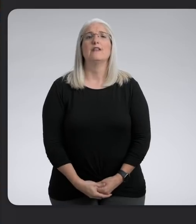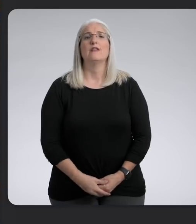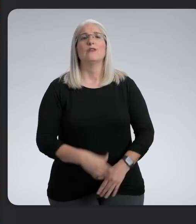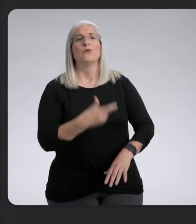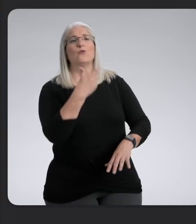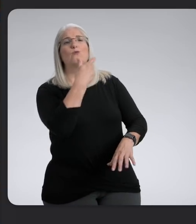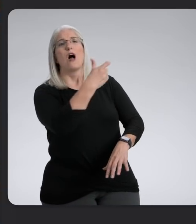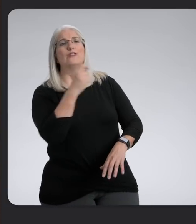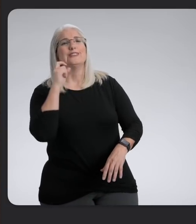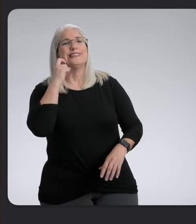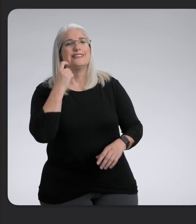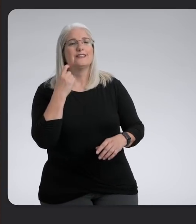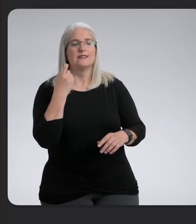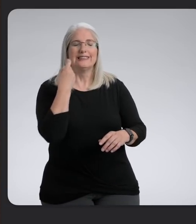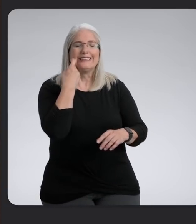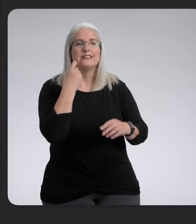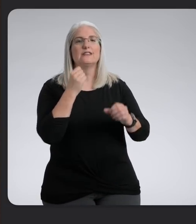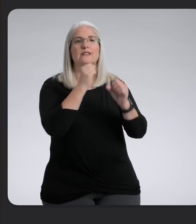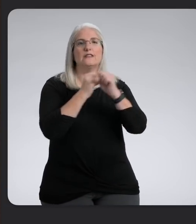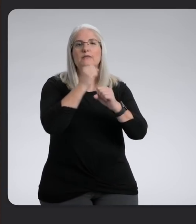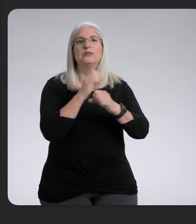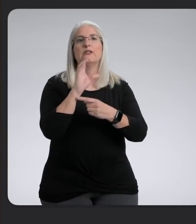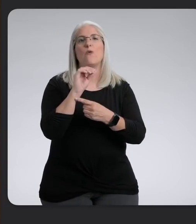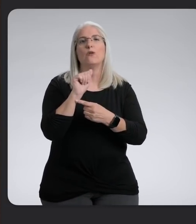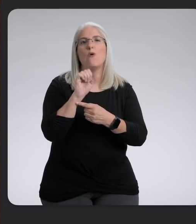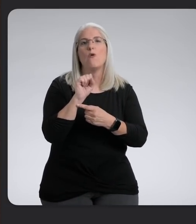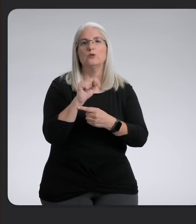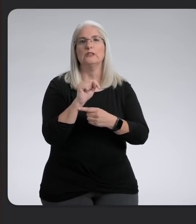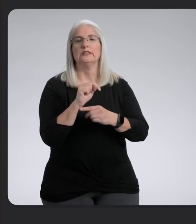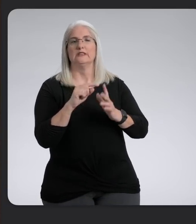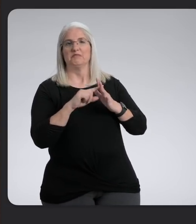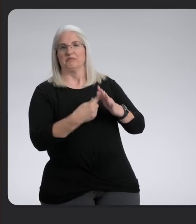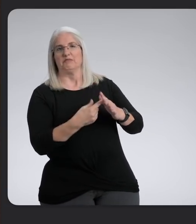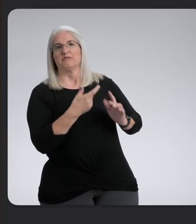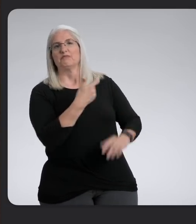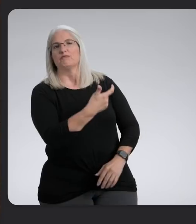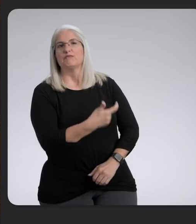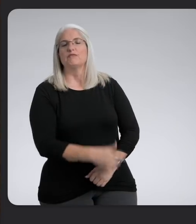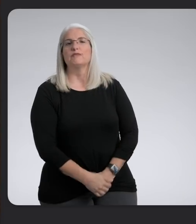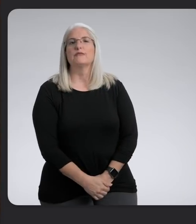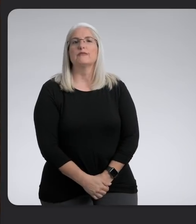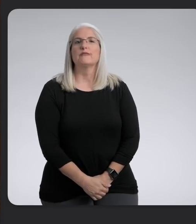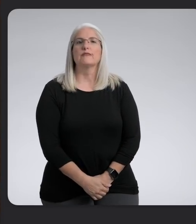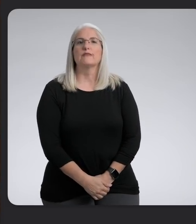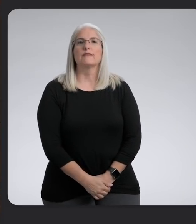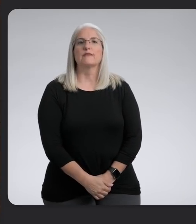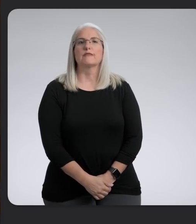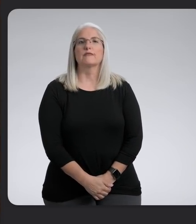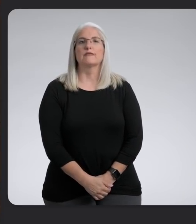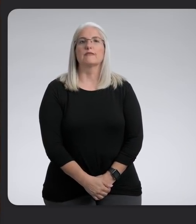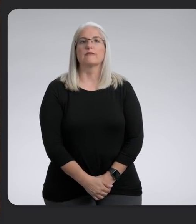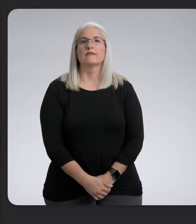episode of Mosquito Coast. Here's Season 1, Episode 7 of Mosquito Coast.